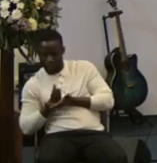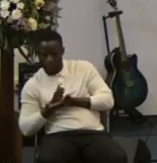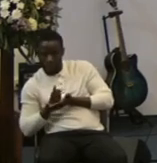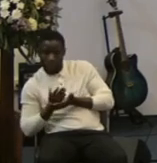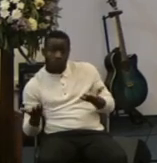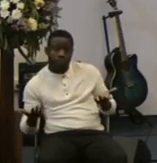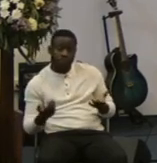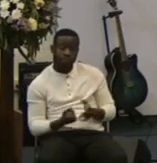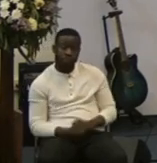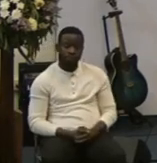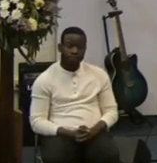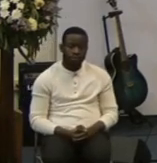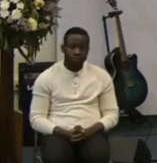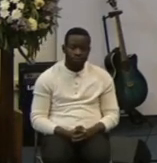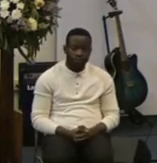sure.